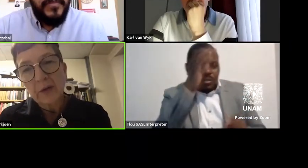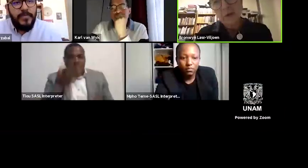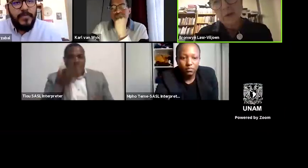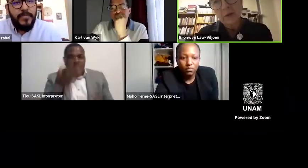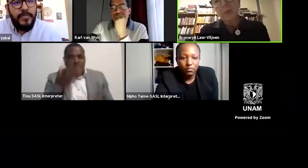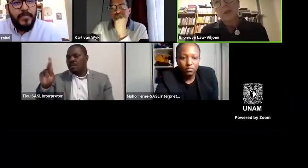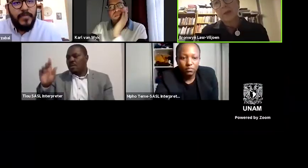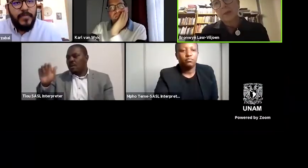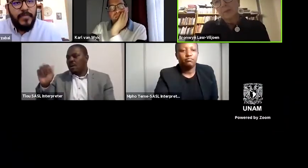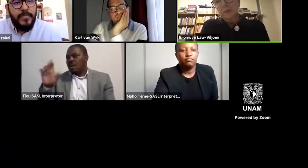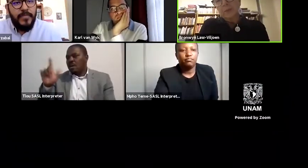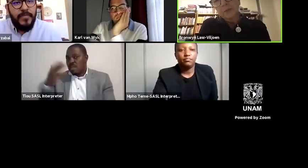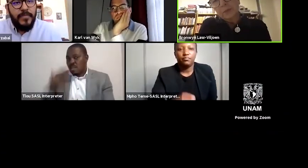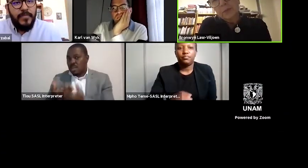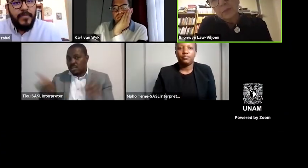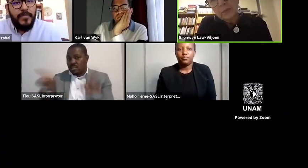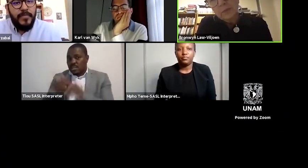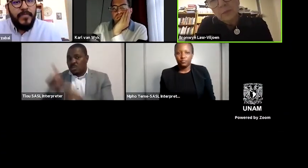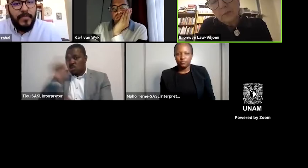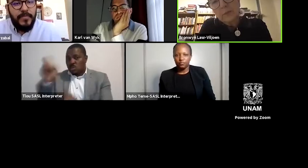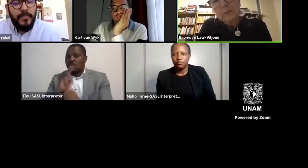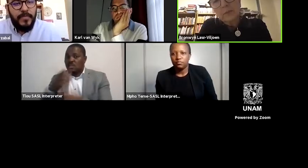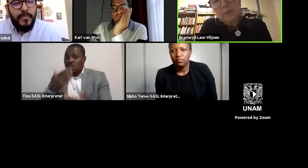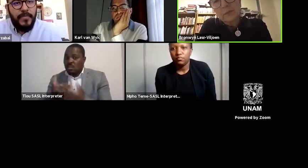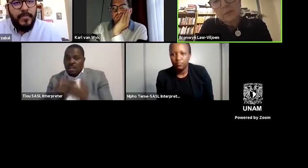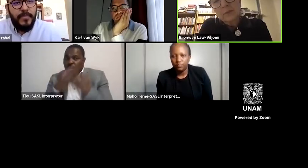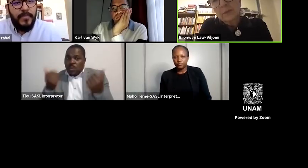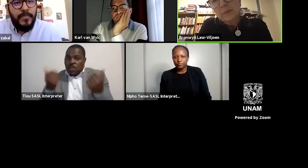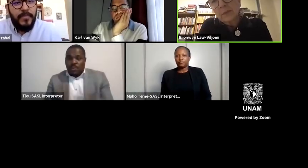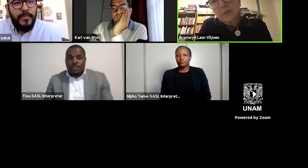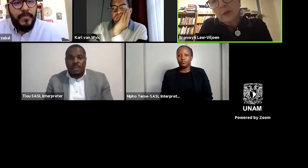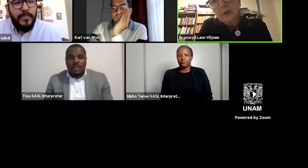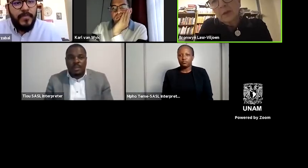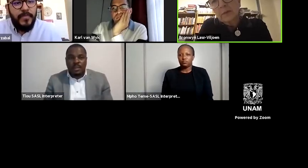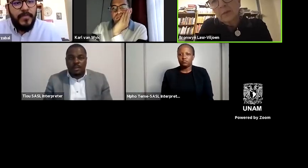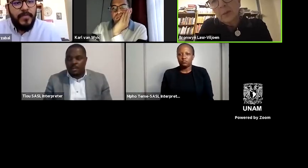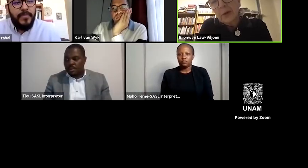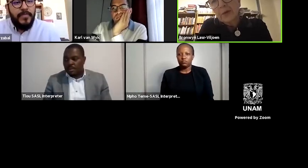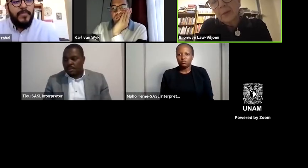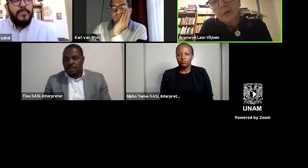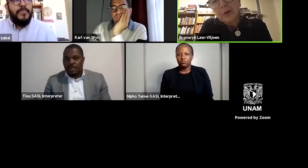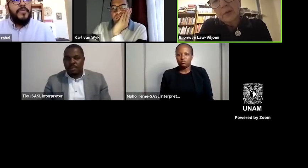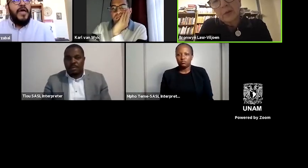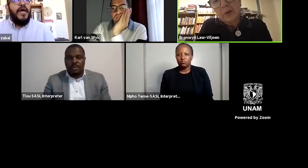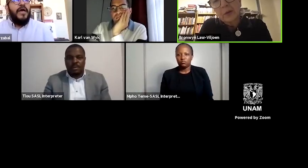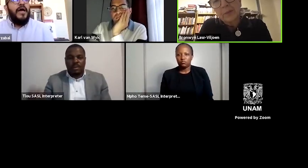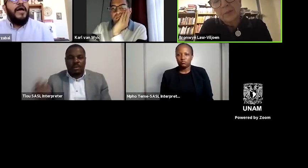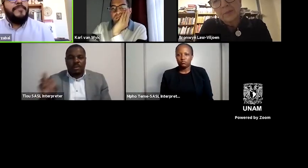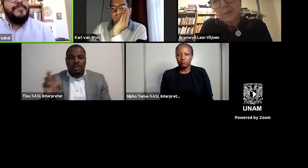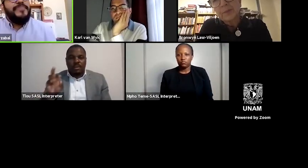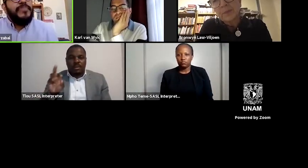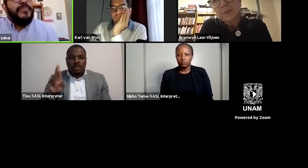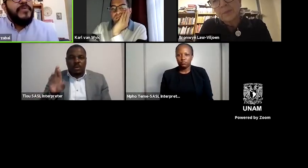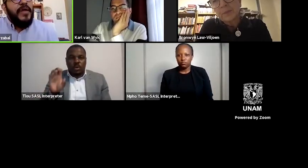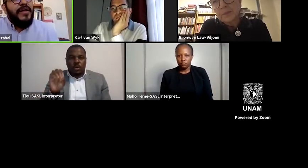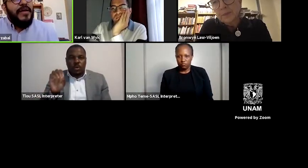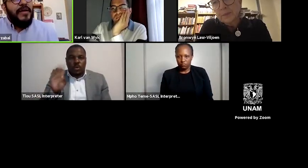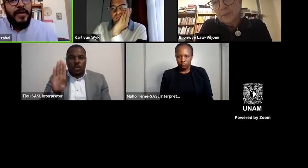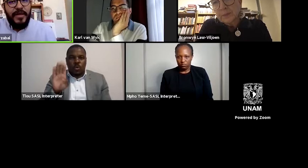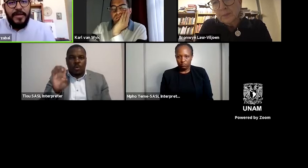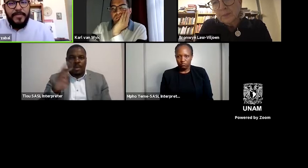question um Roberto starting with yeah um